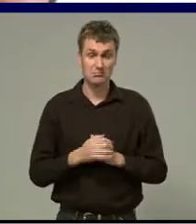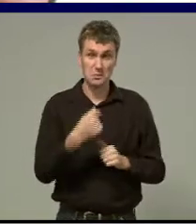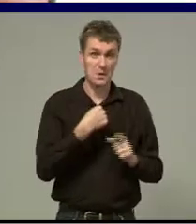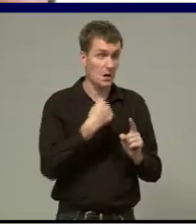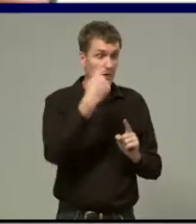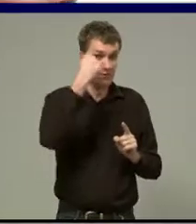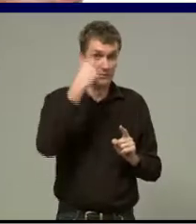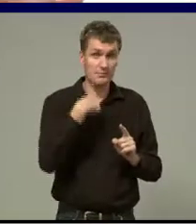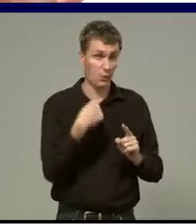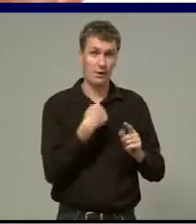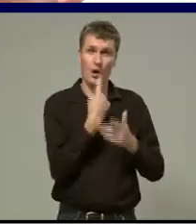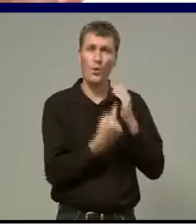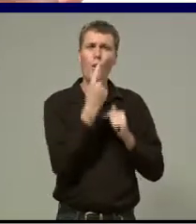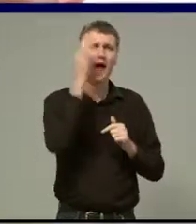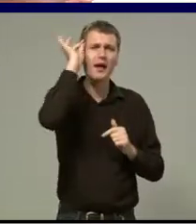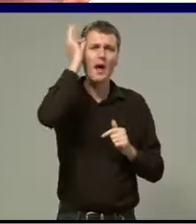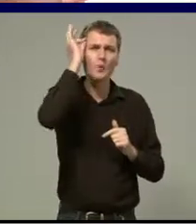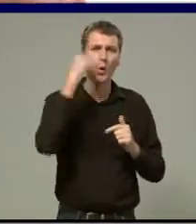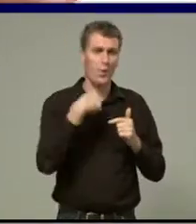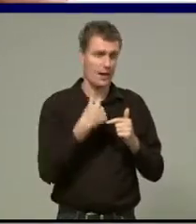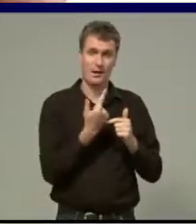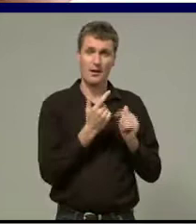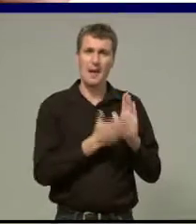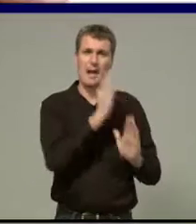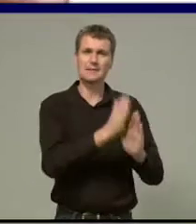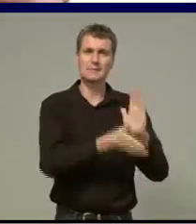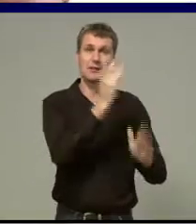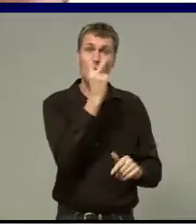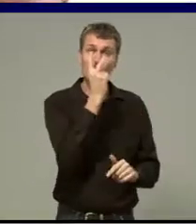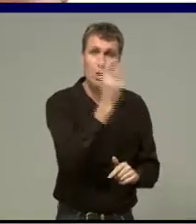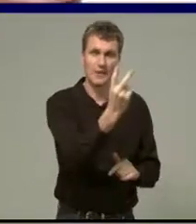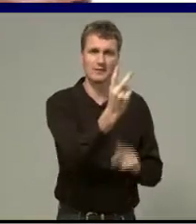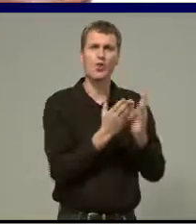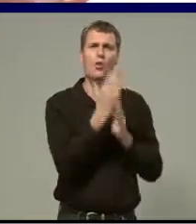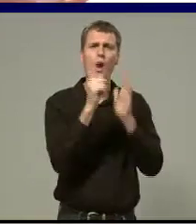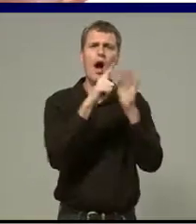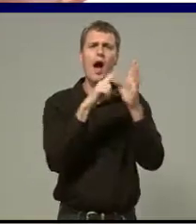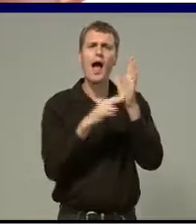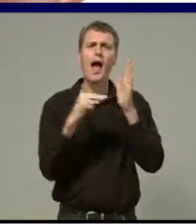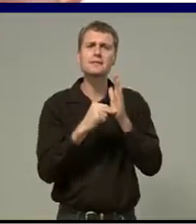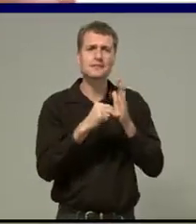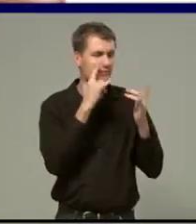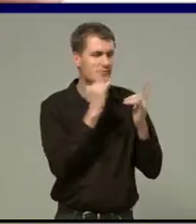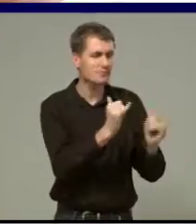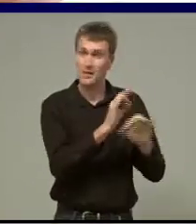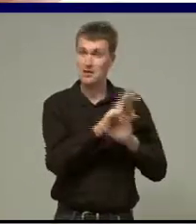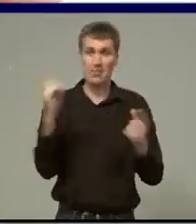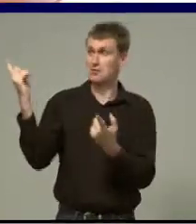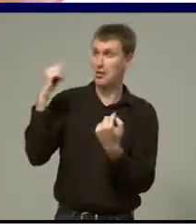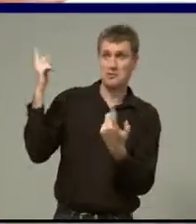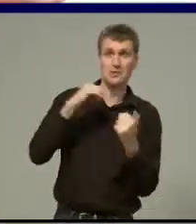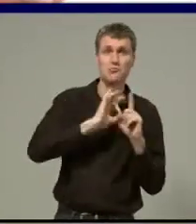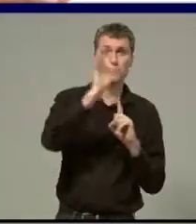that has got through the accreditation round twice consecutively without any corrective actions. So,